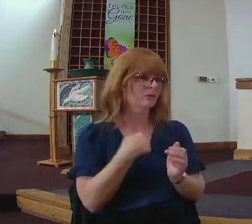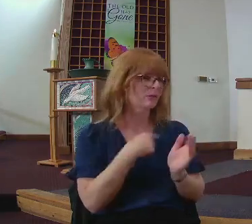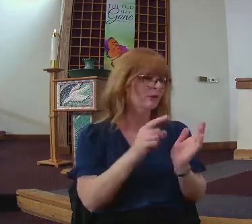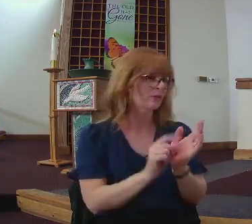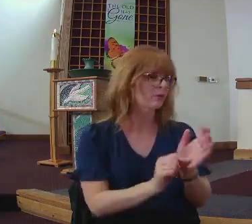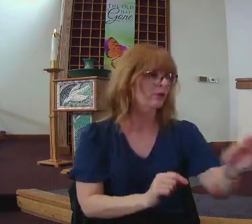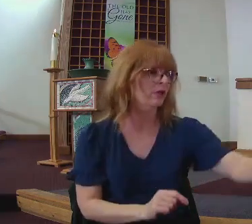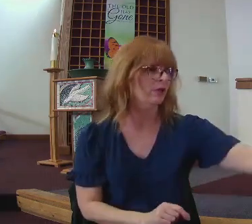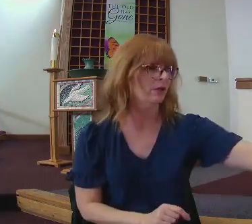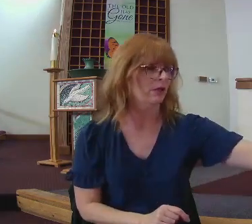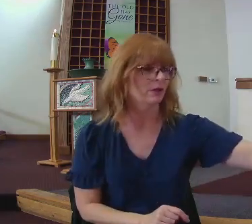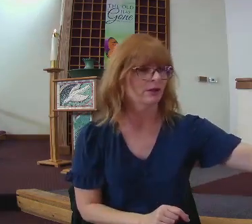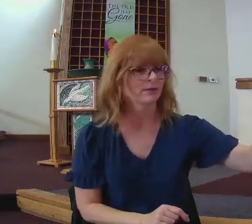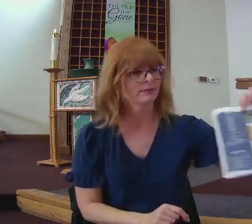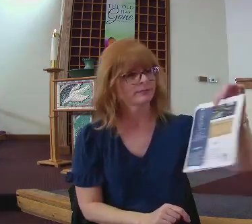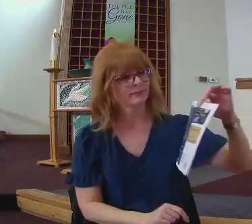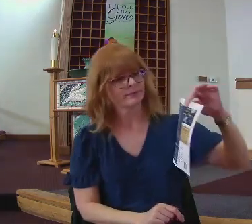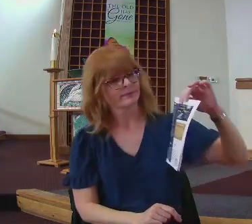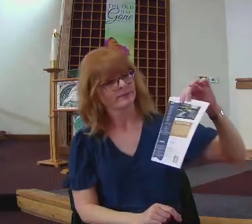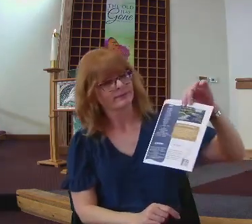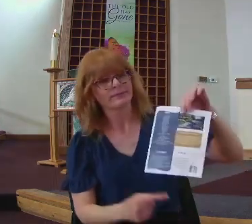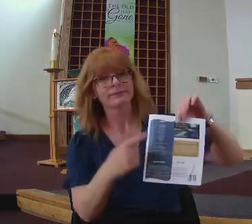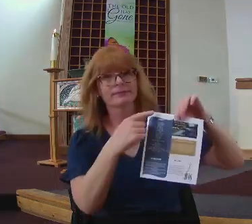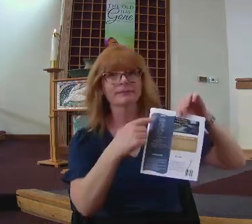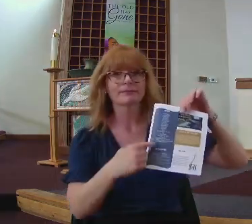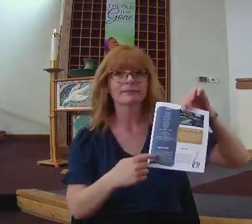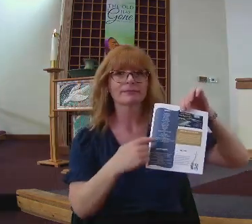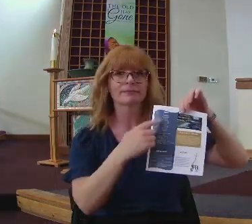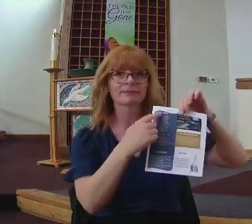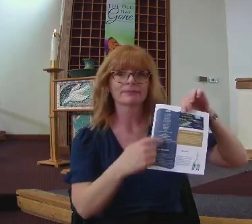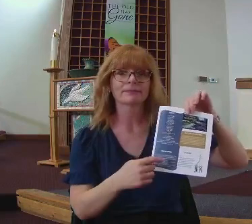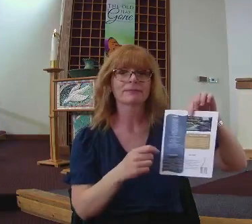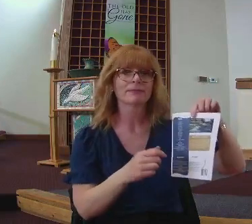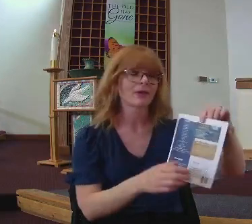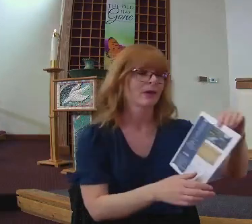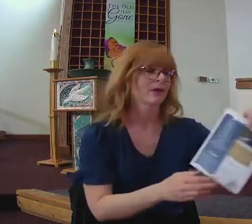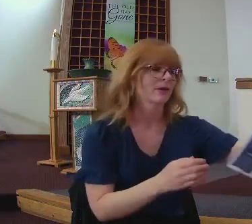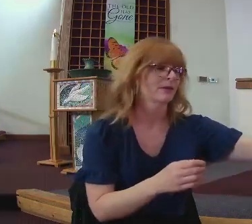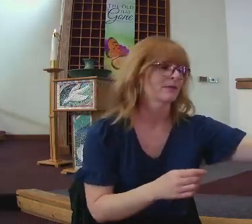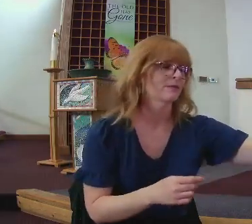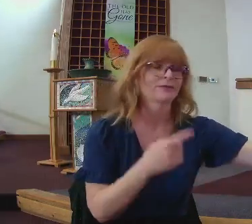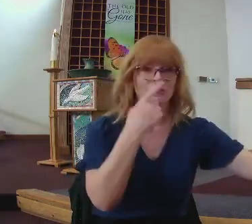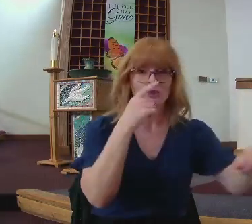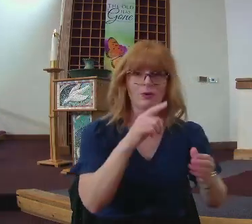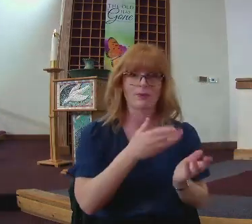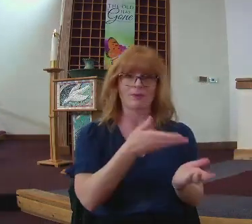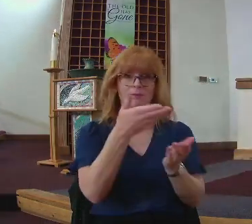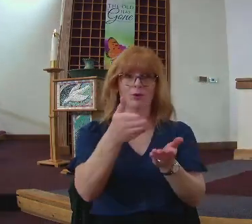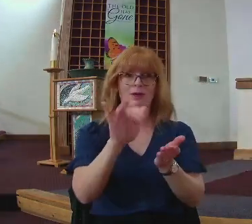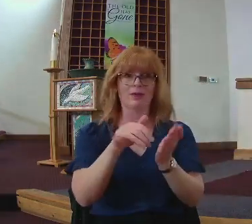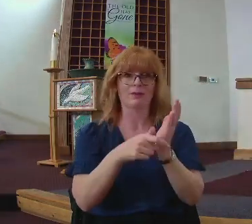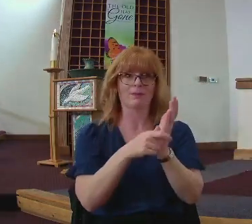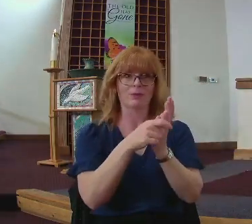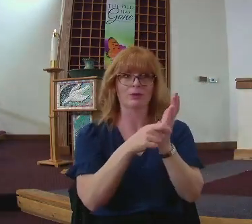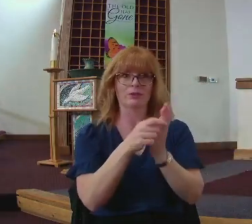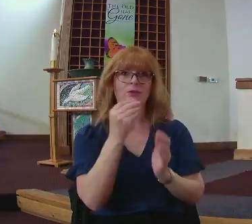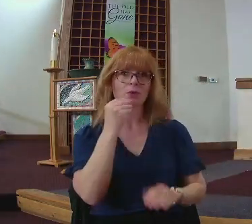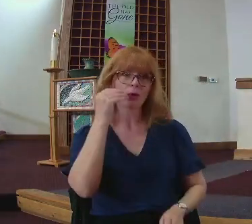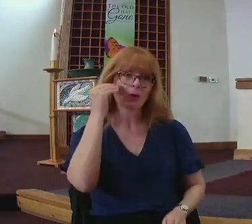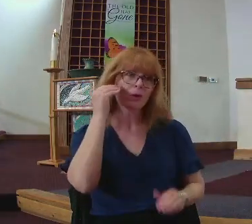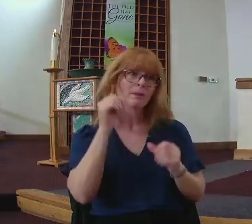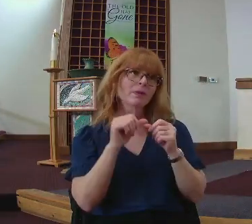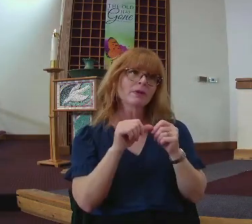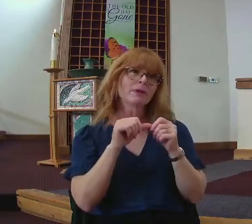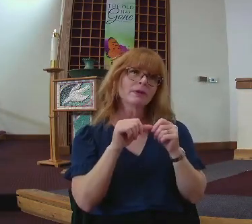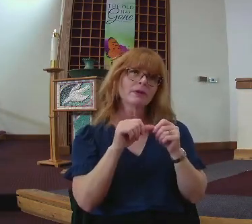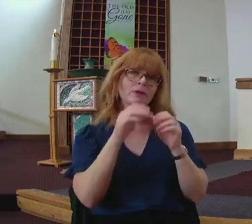our prayer list. We invite you to take your bulletin home so that you can continue to pray for these individuals and